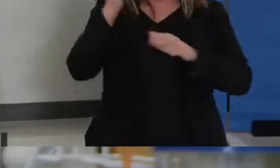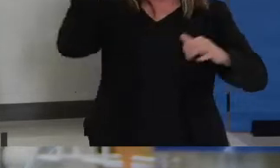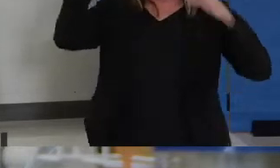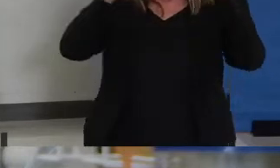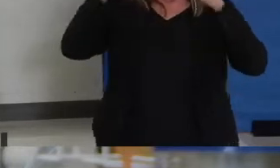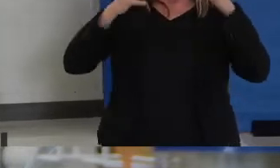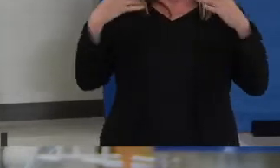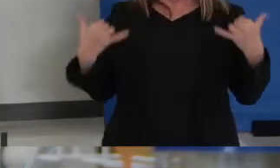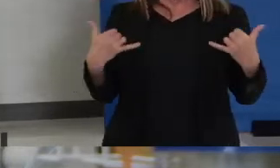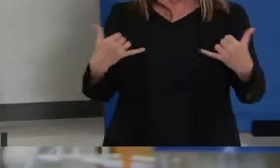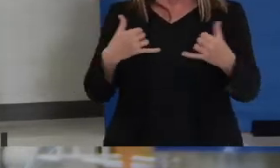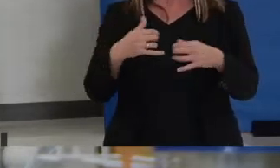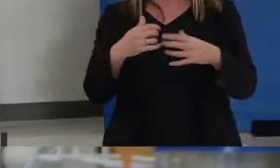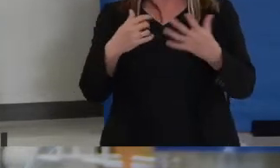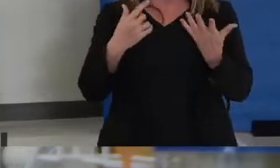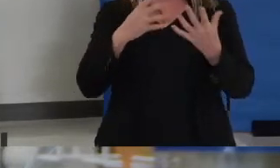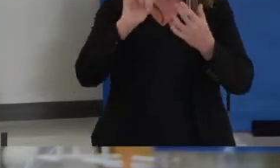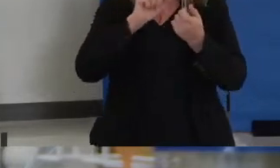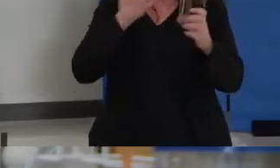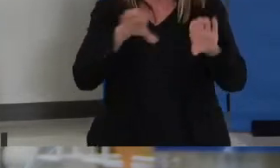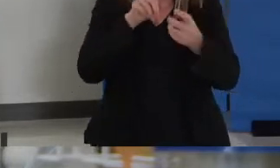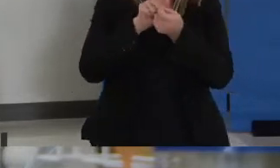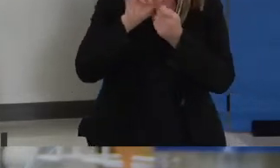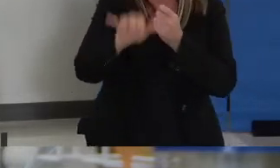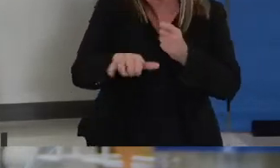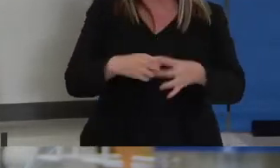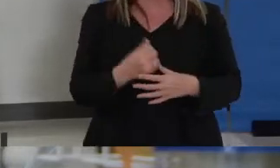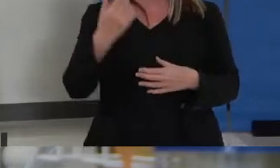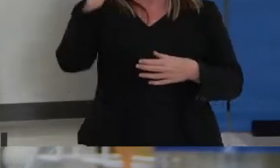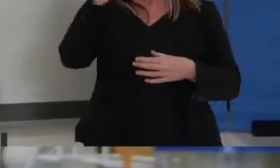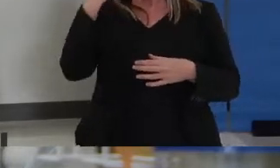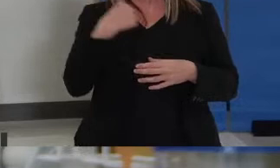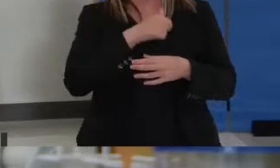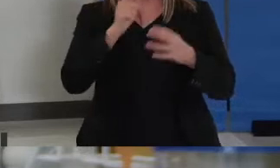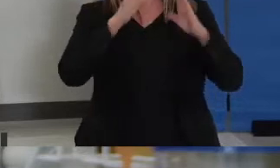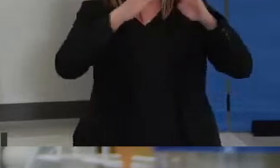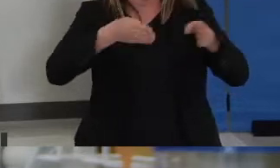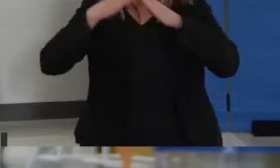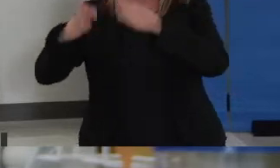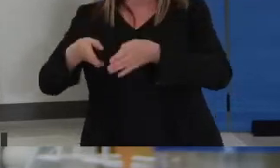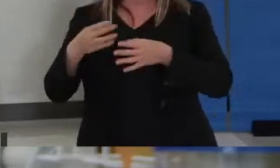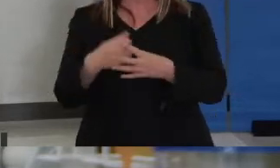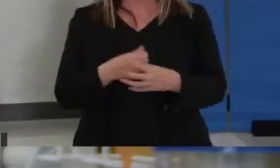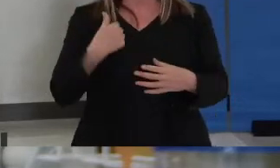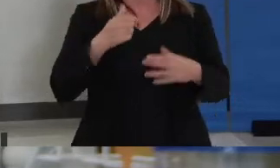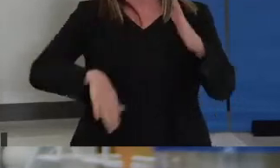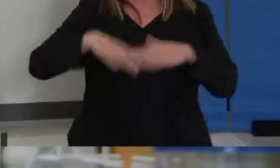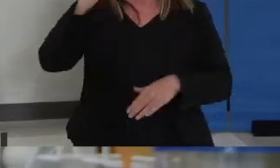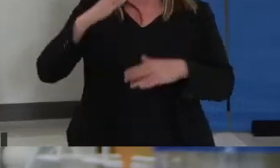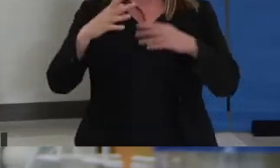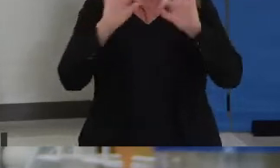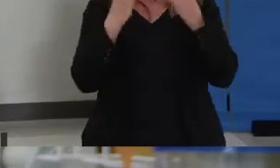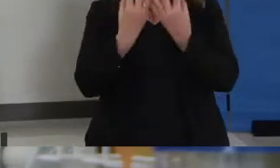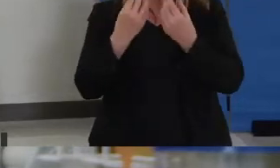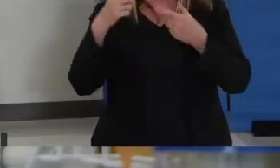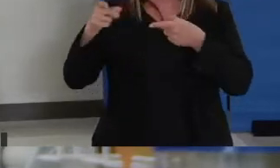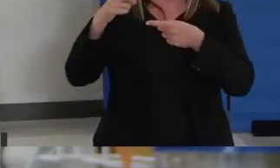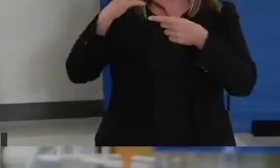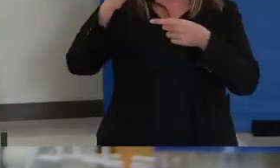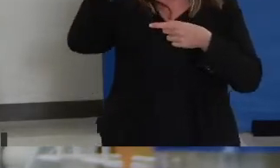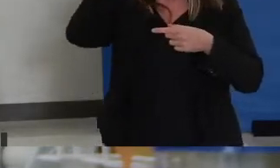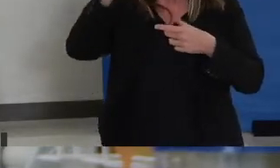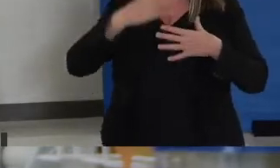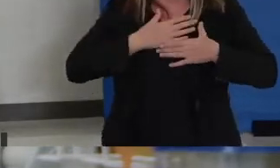now does just that. We know we need housing. I grew up in a family with a dad who had a heart of